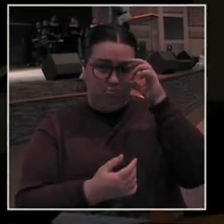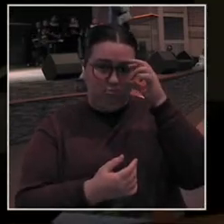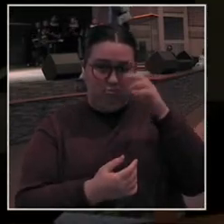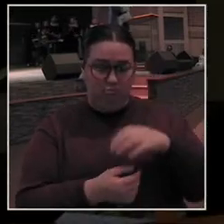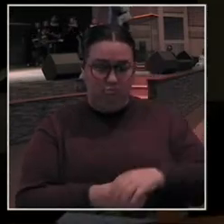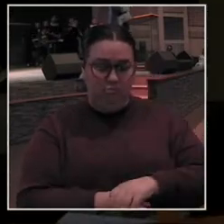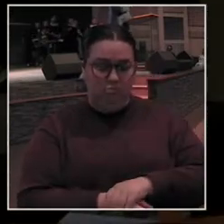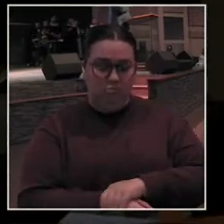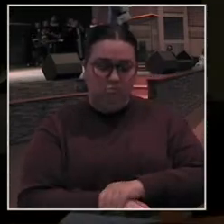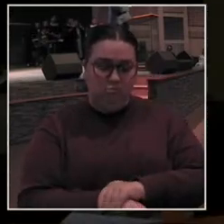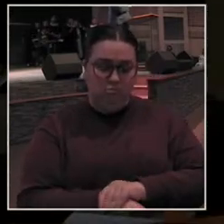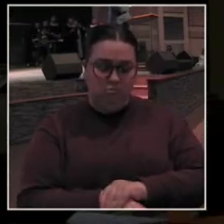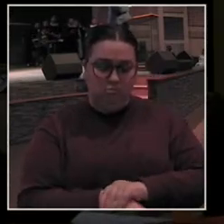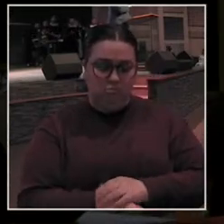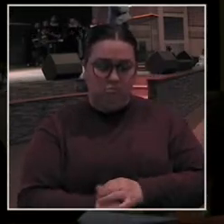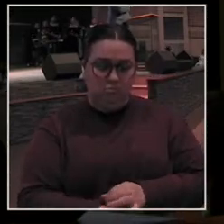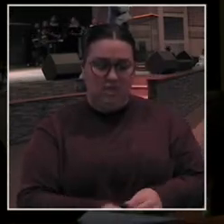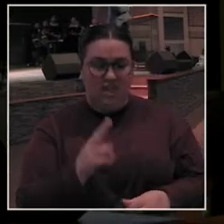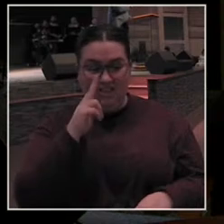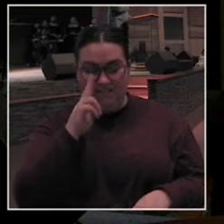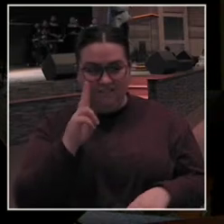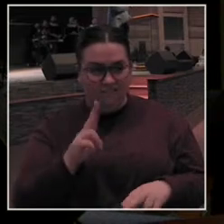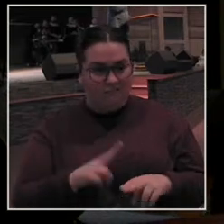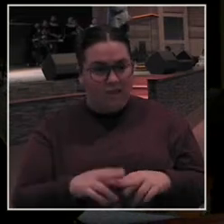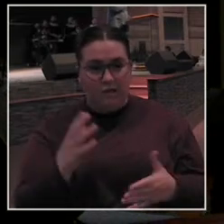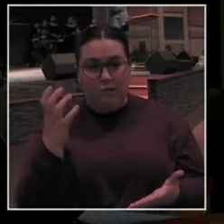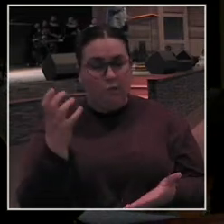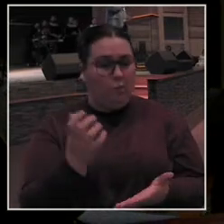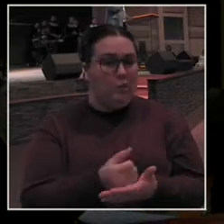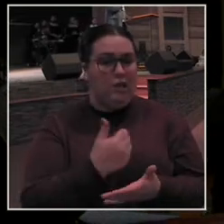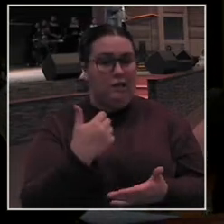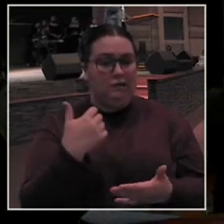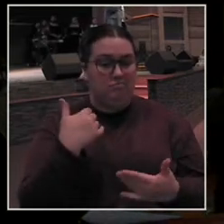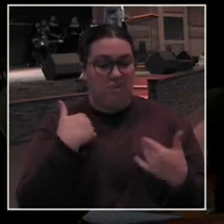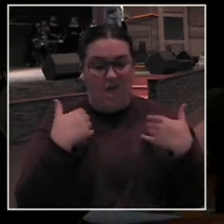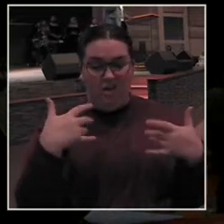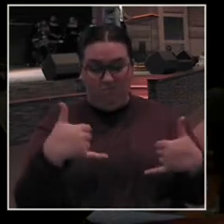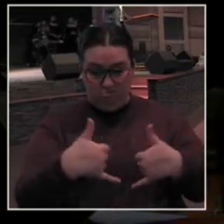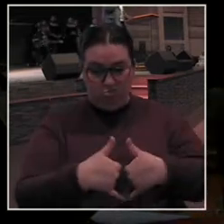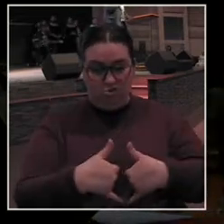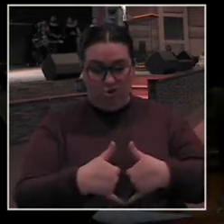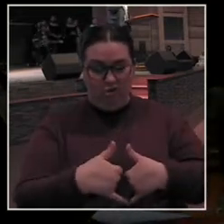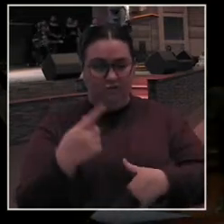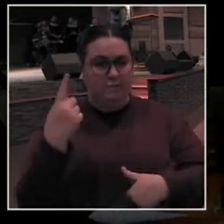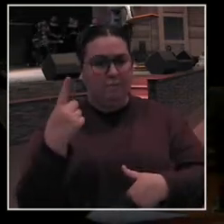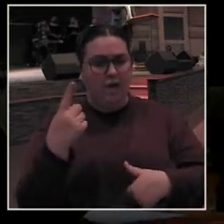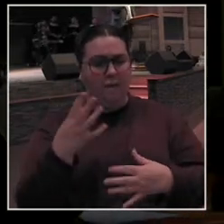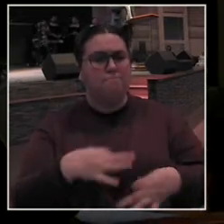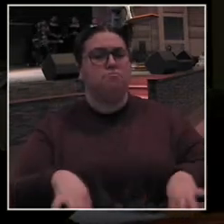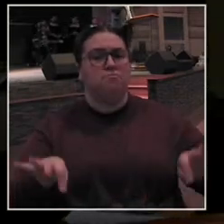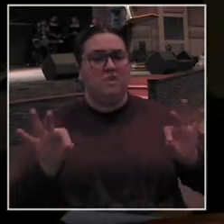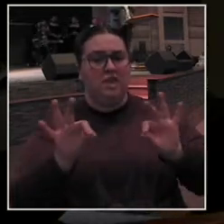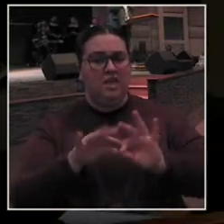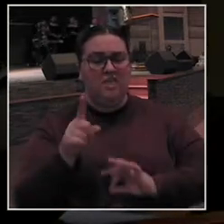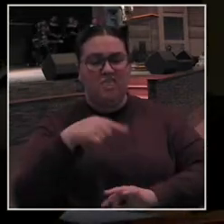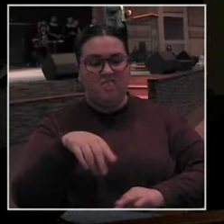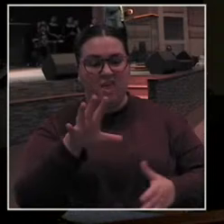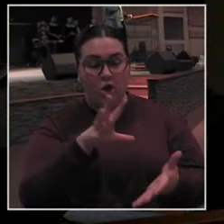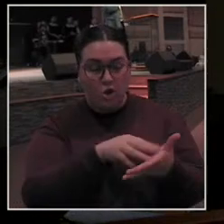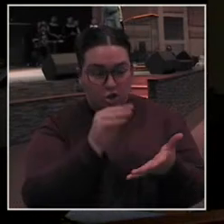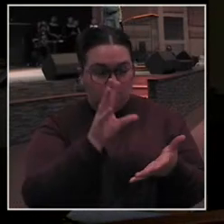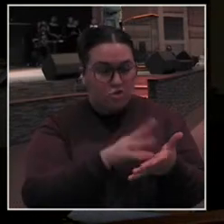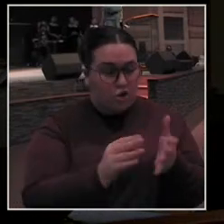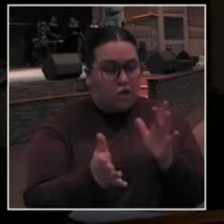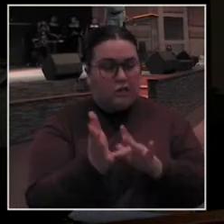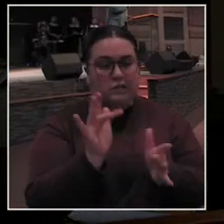Amen. It's fun to win. It's fun to get the trophies. But more importantly, ladies and gentlemen, they are hiding God's word in their